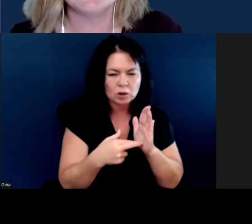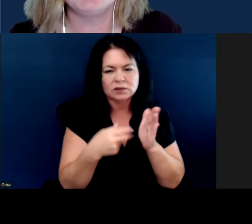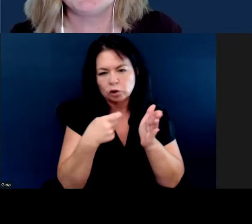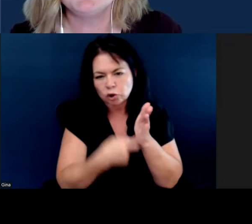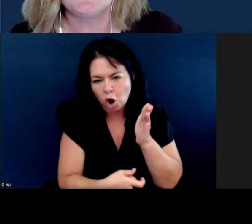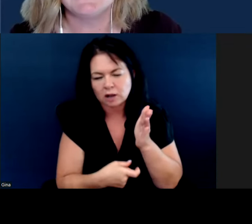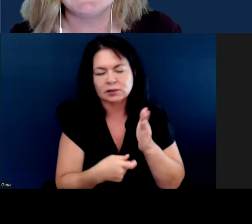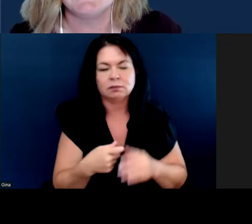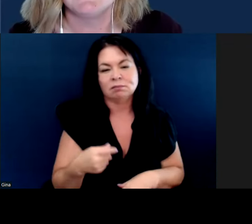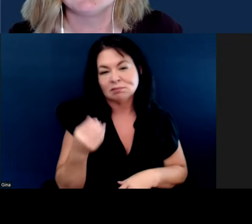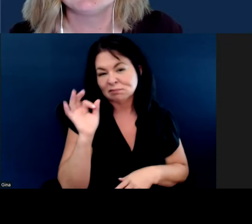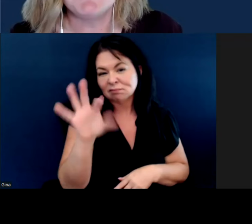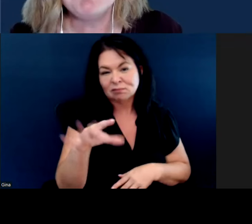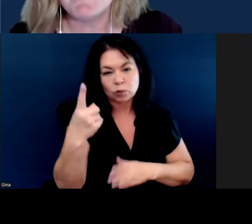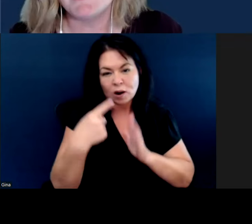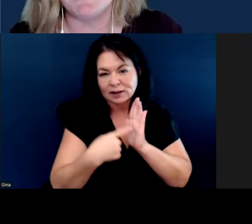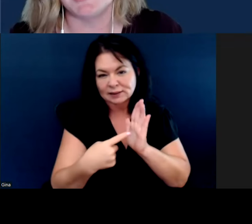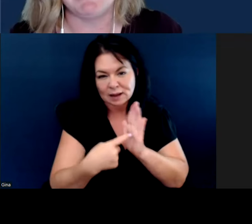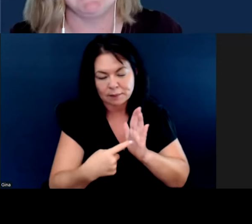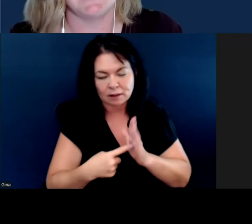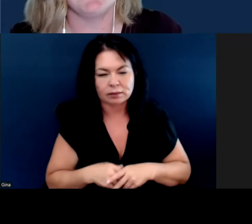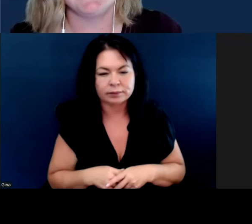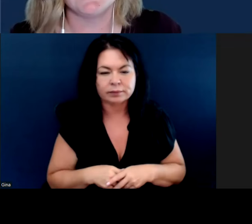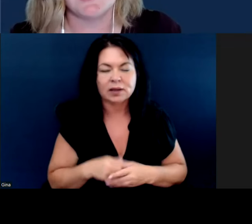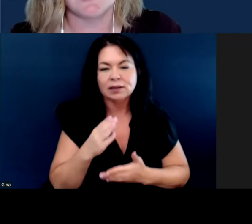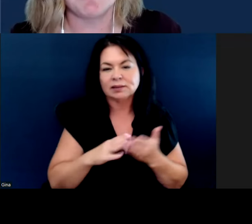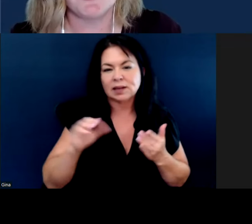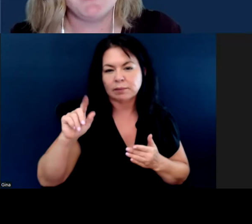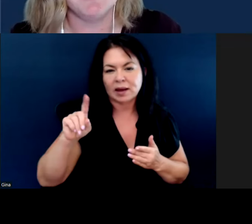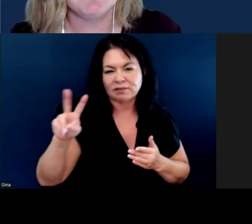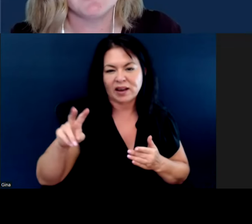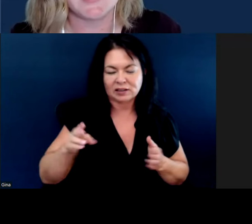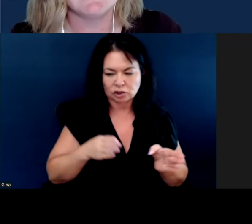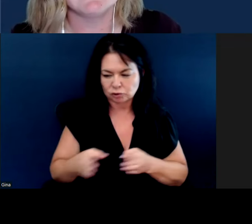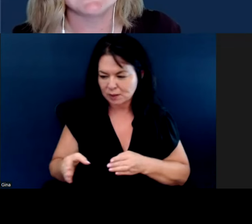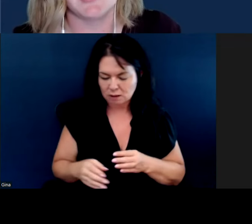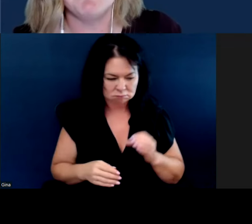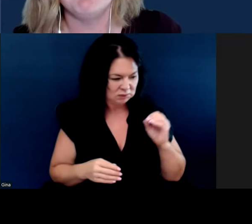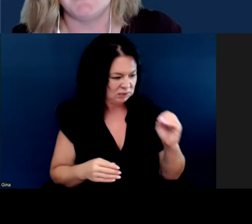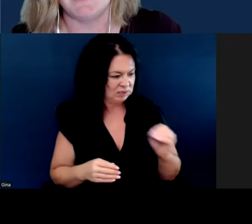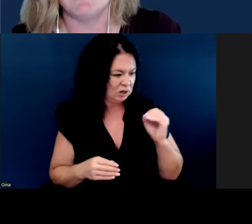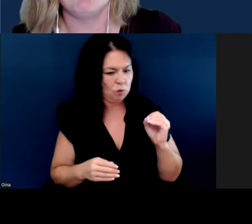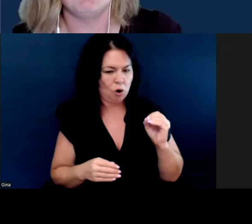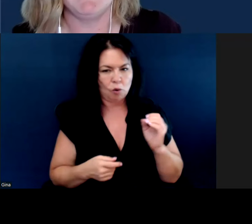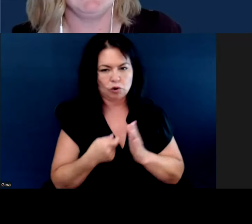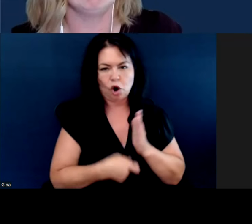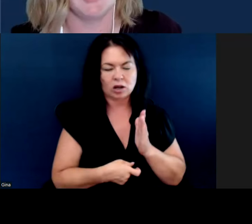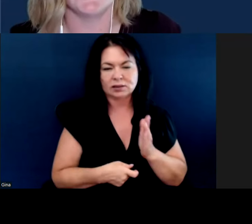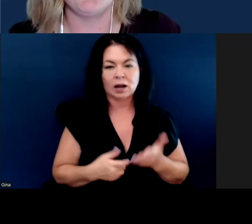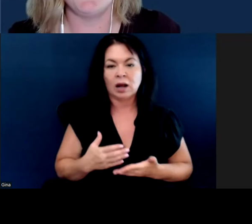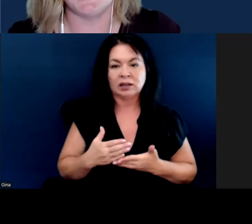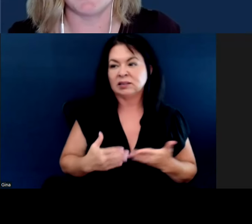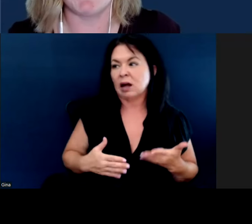One example too, some Advantage plans have a $0 premium, right? Some have